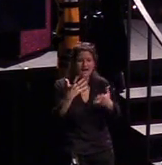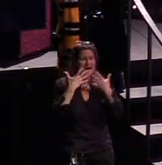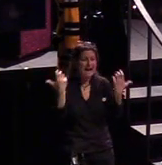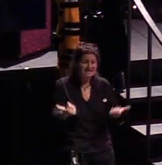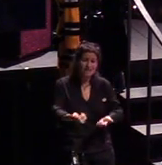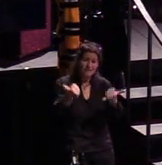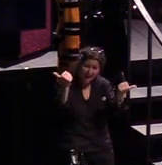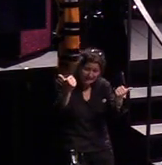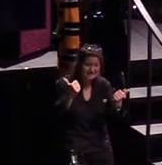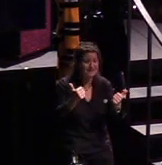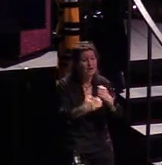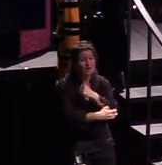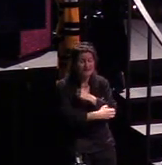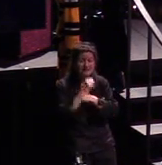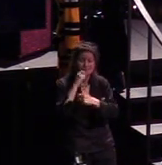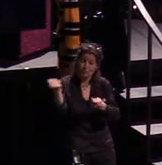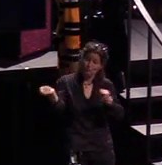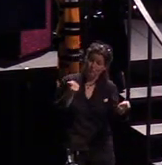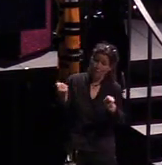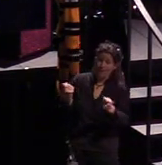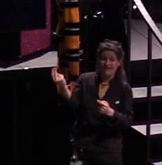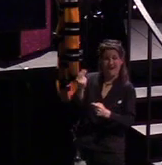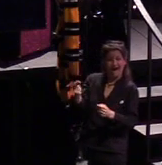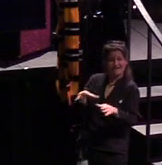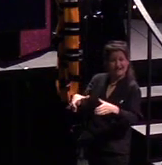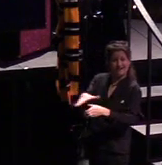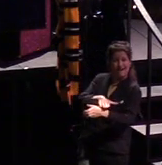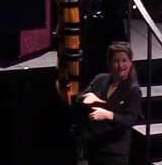pizza breads biscuit should be ruling the art sector